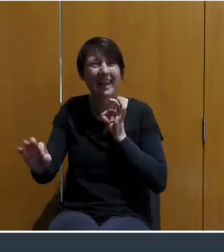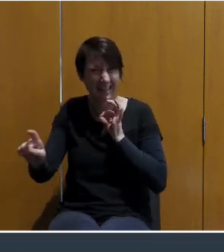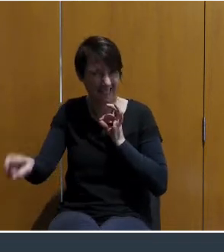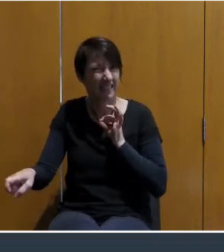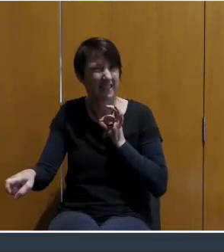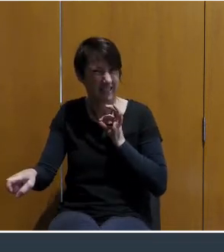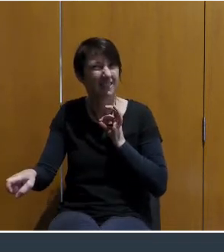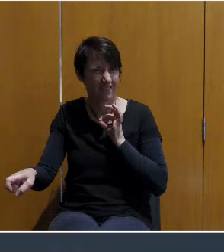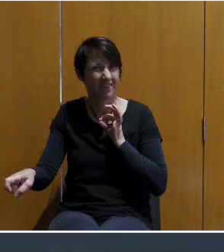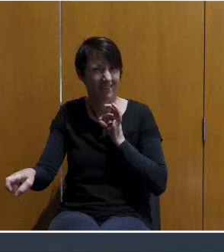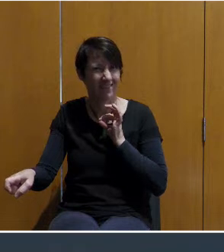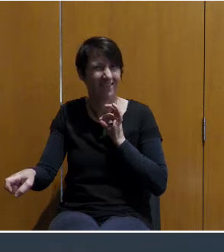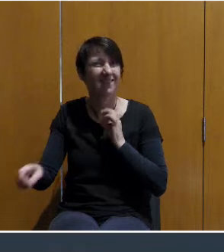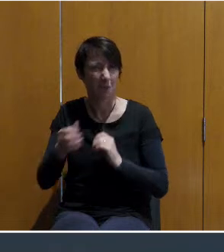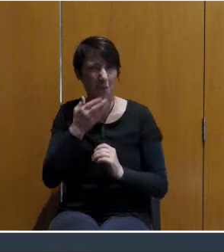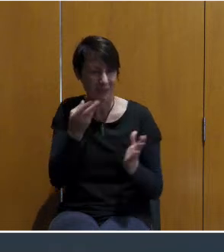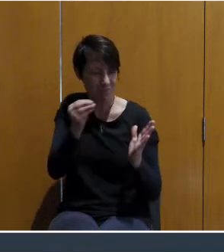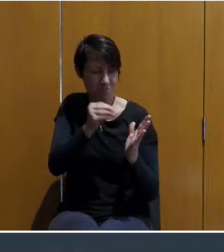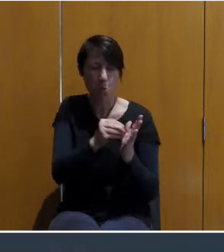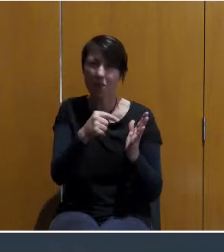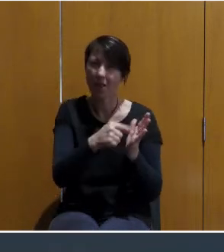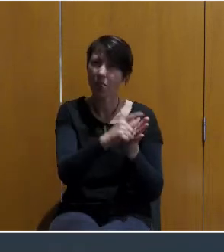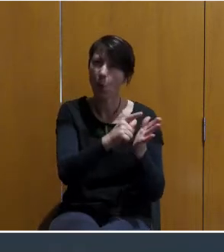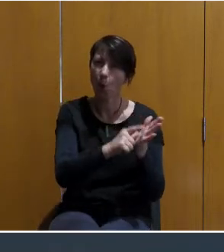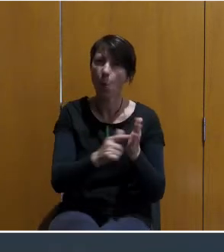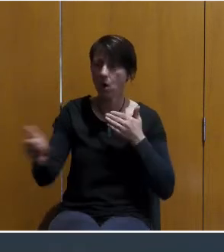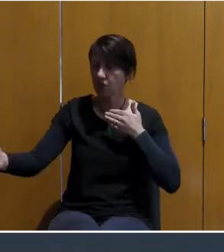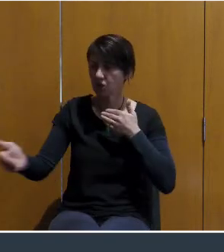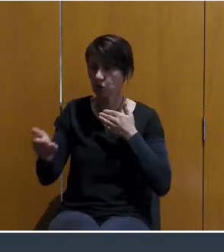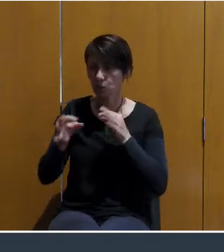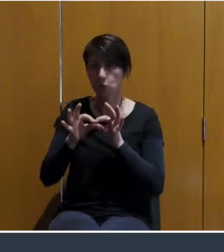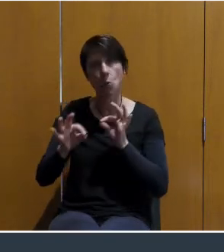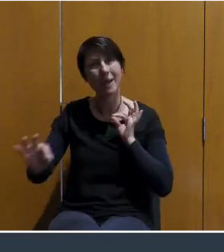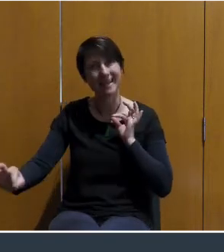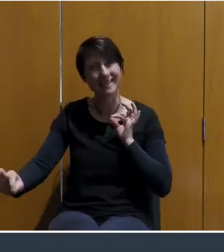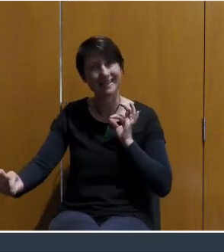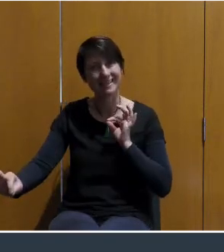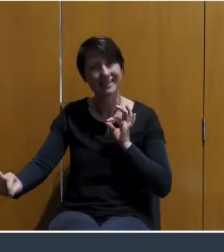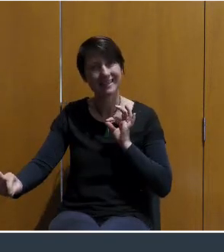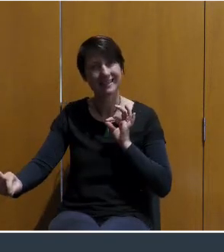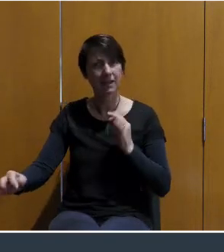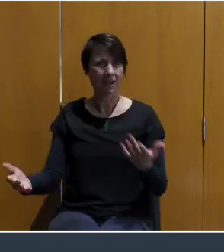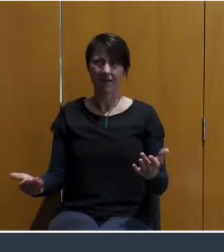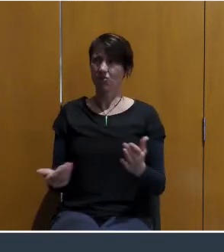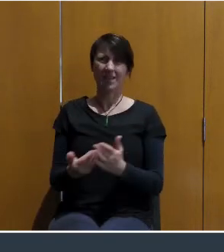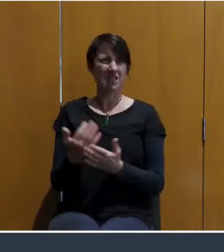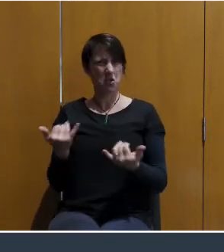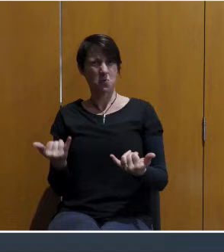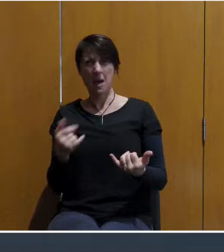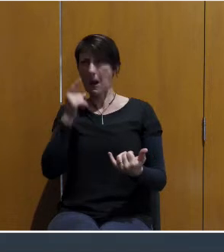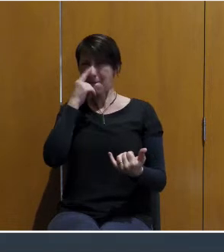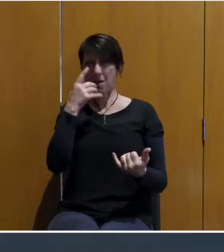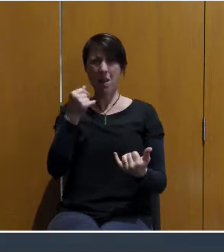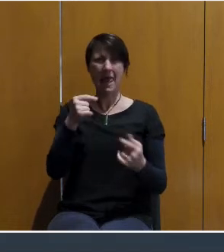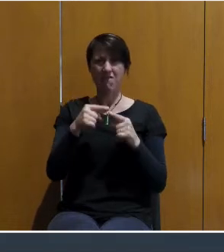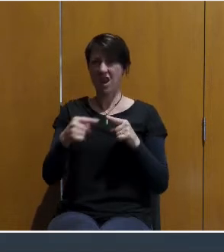consider asking for short leads, because there seems to be a new thing now. There's people who have leads